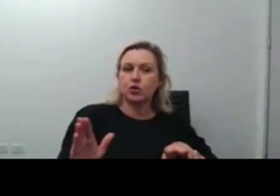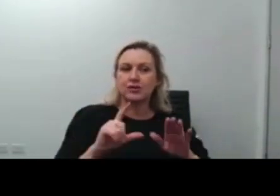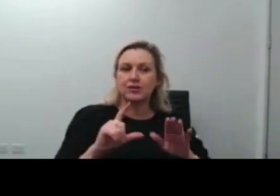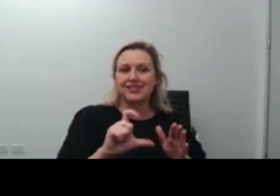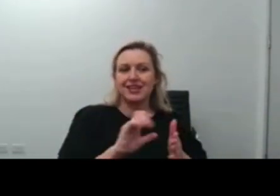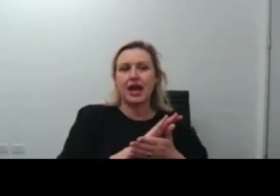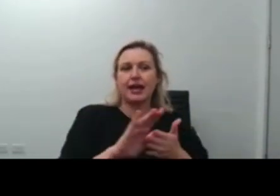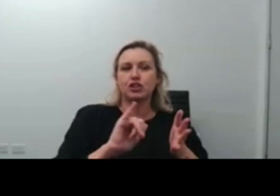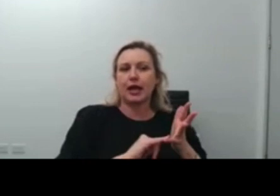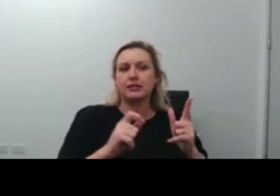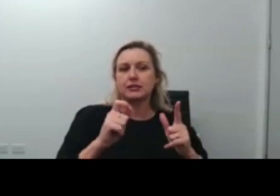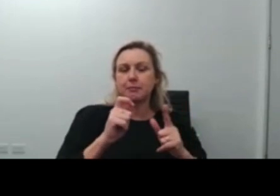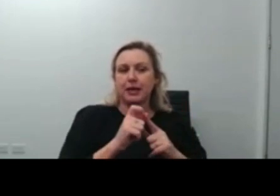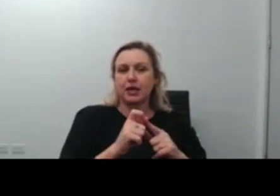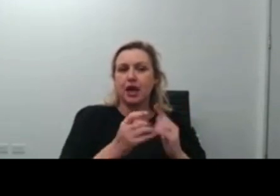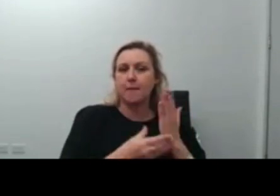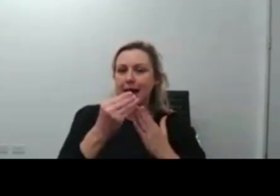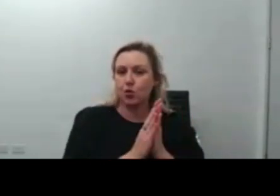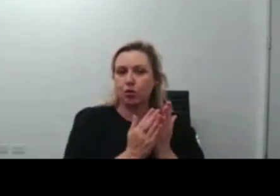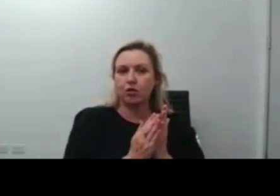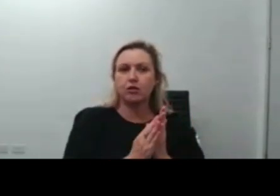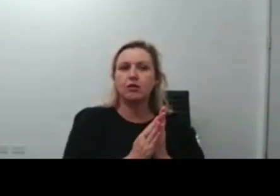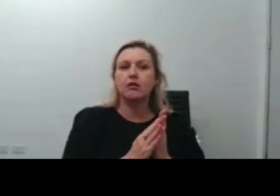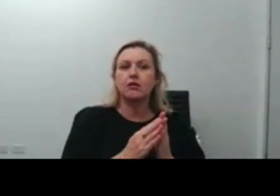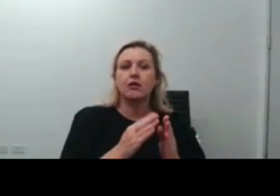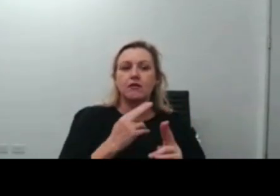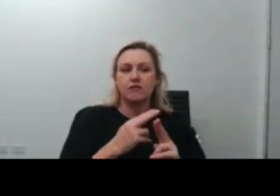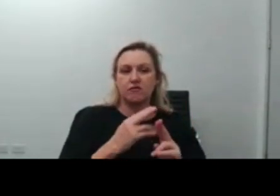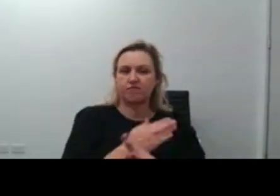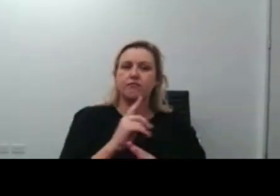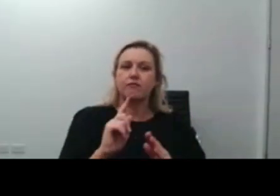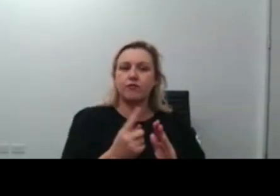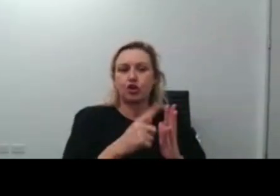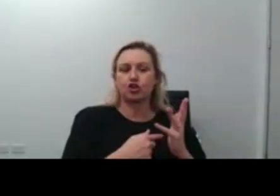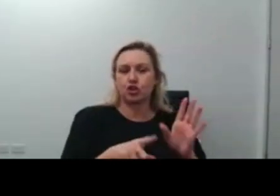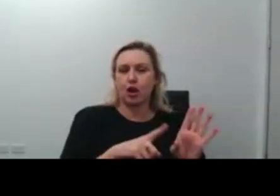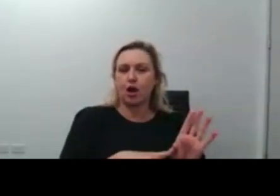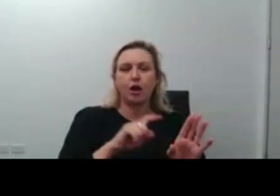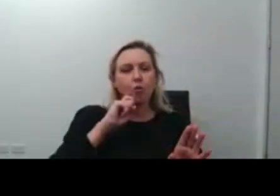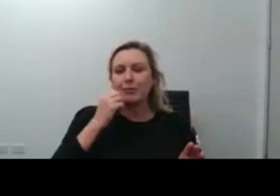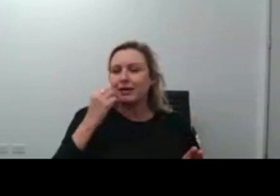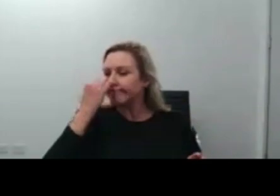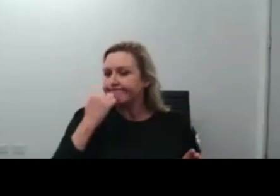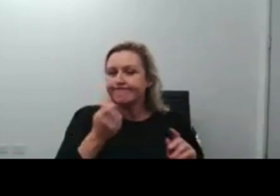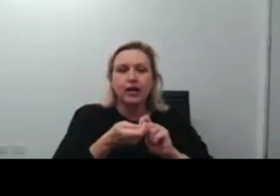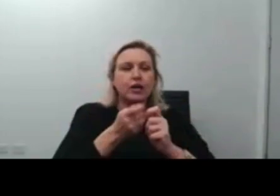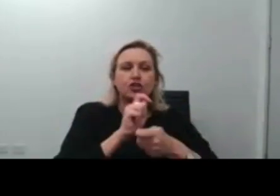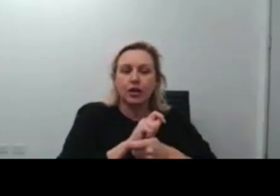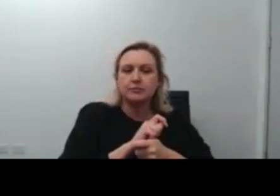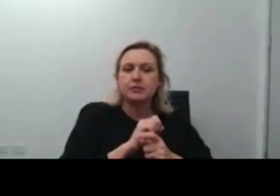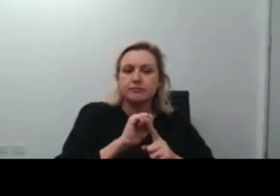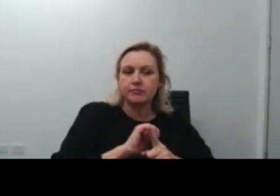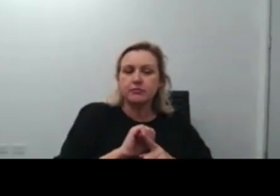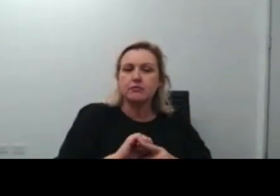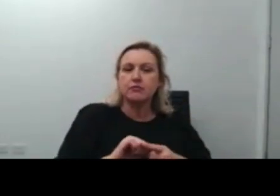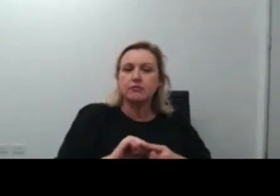CHSP manual in the coming few weeks in front of 1 July, where there'll be a couple of minor adjustments.